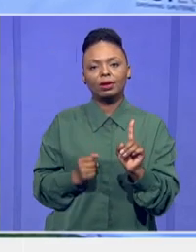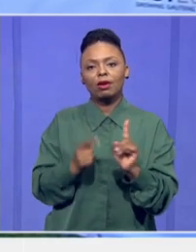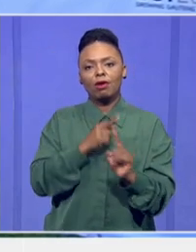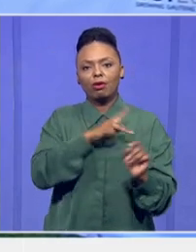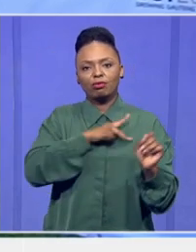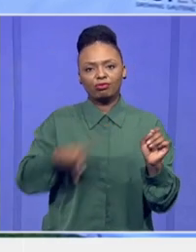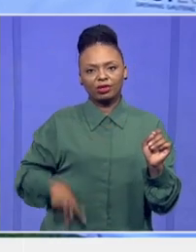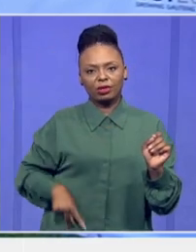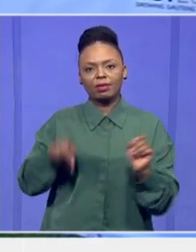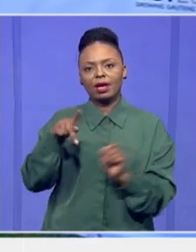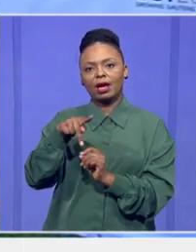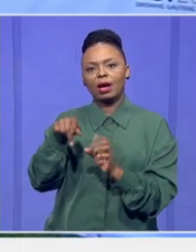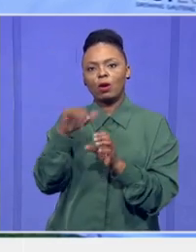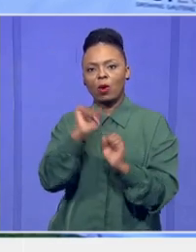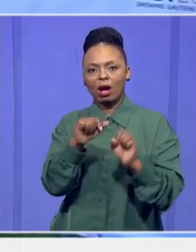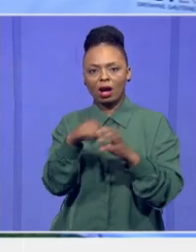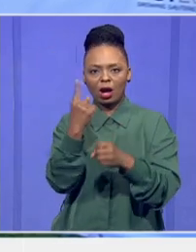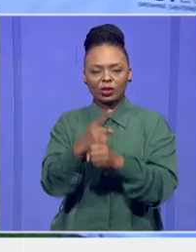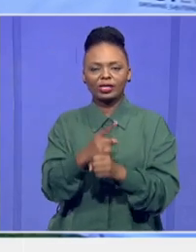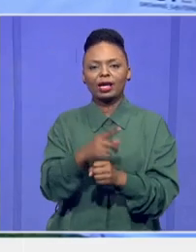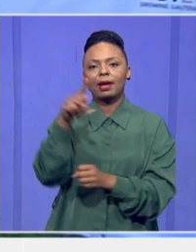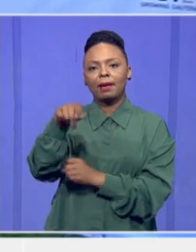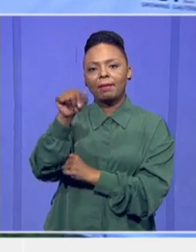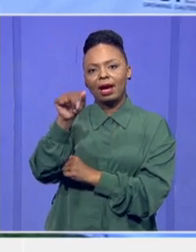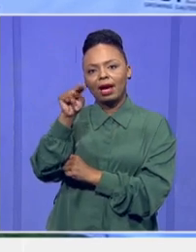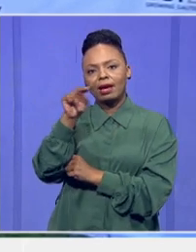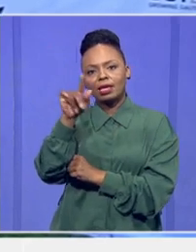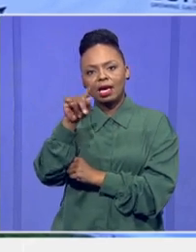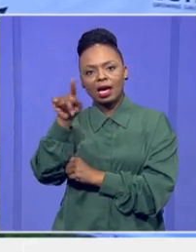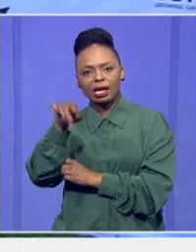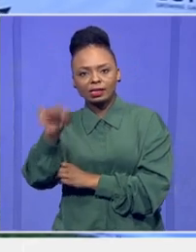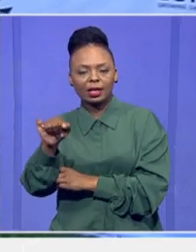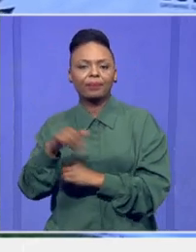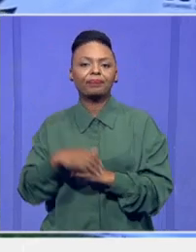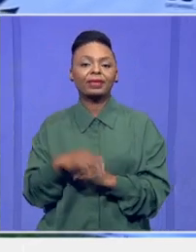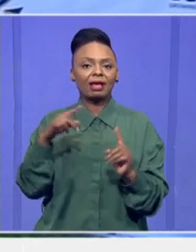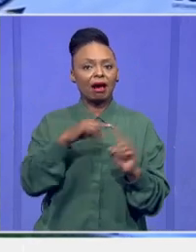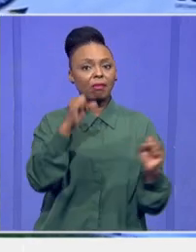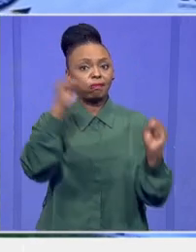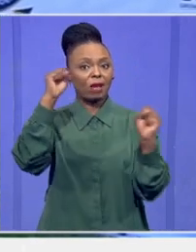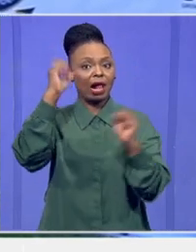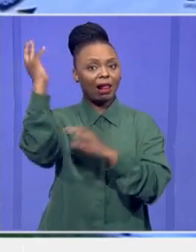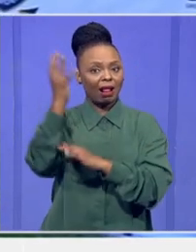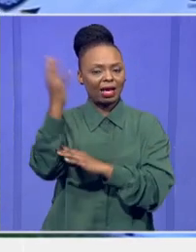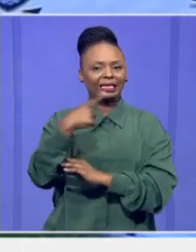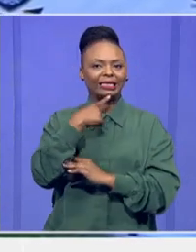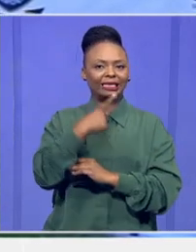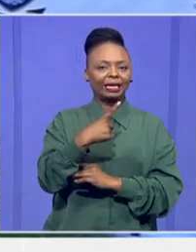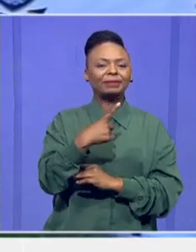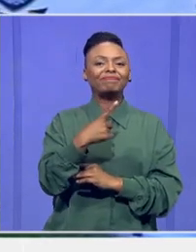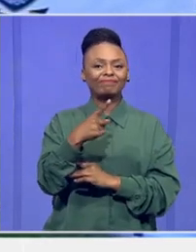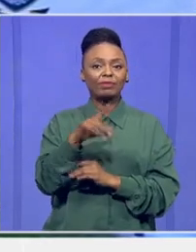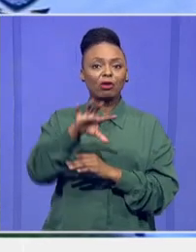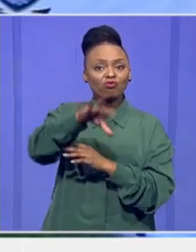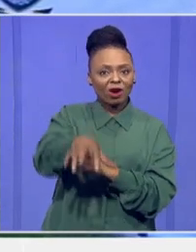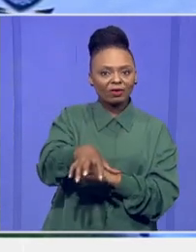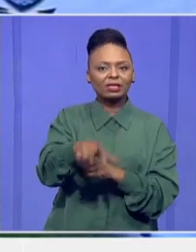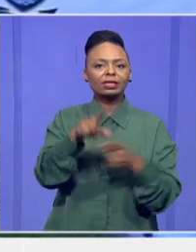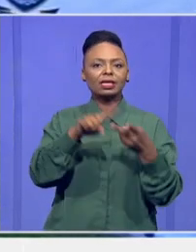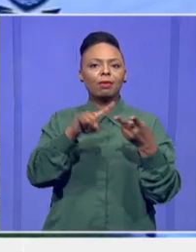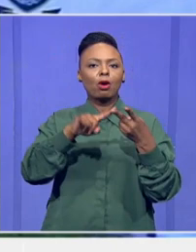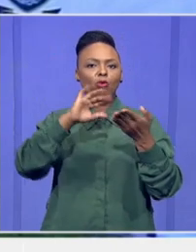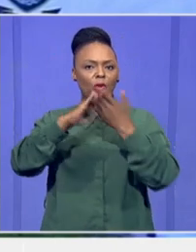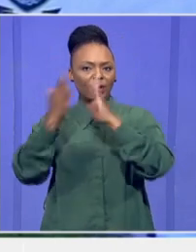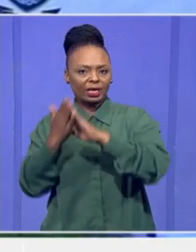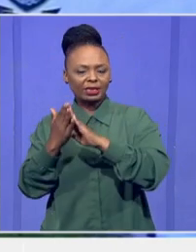Premier, Gauteng Premier Panyaza Lesufi, who was speaking to the residents here, saying that the province and the residents of Gauteng